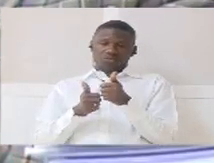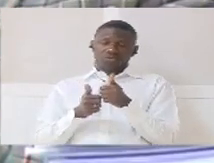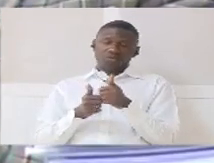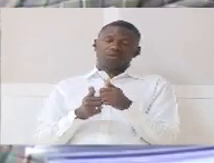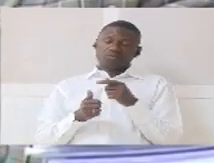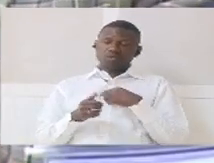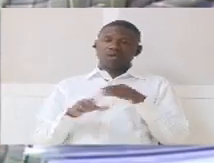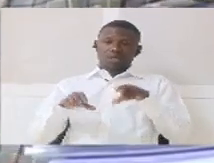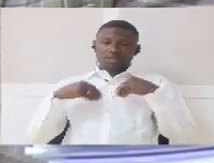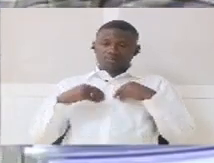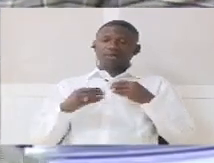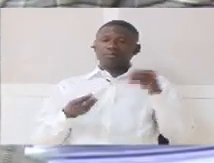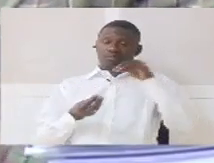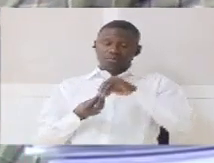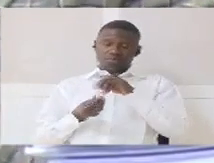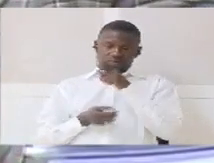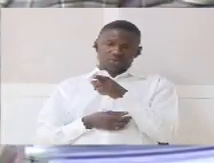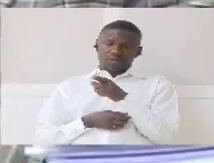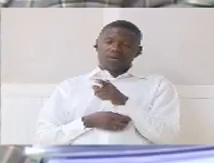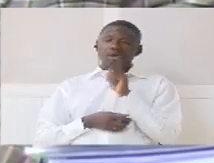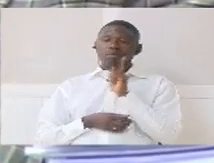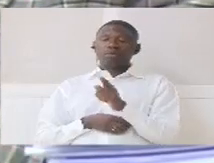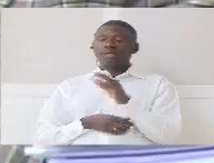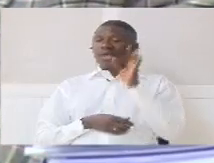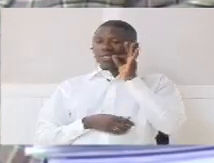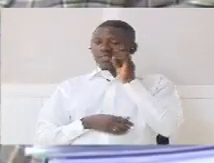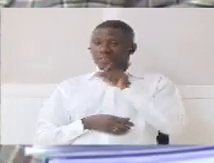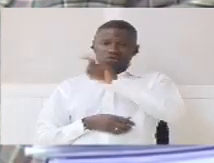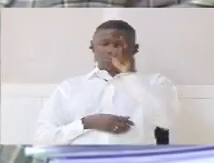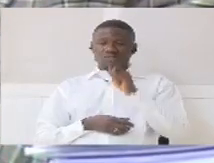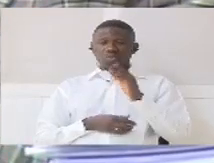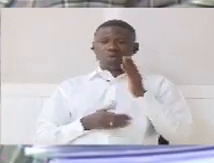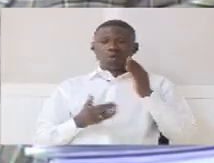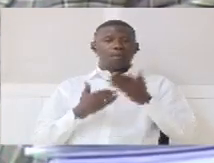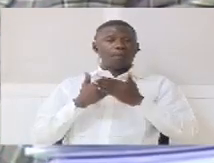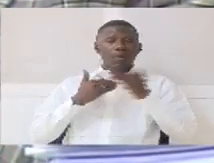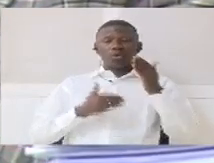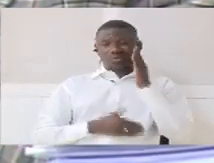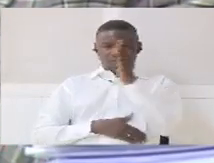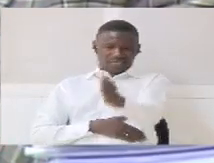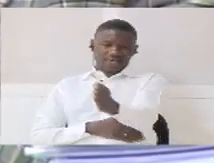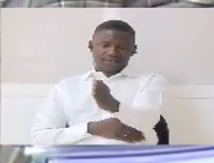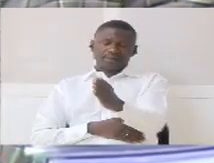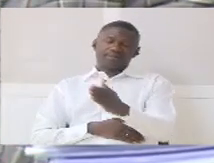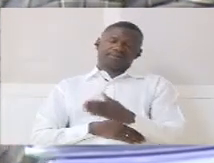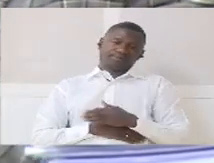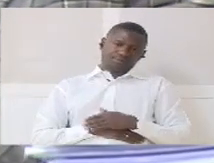enough, and we accept that point. Yes. But answer the question more directly. The